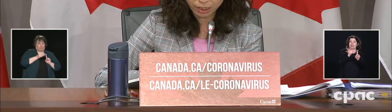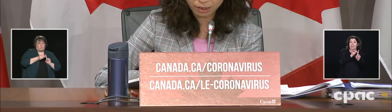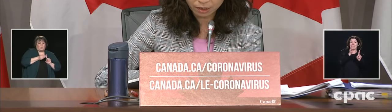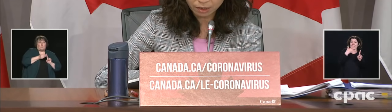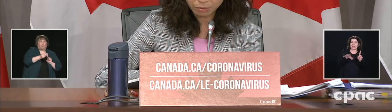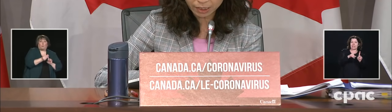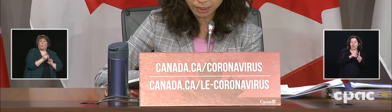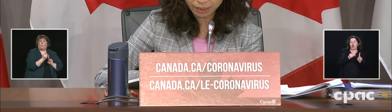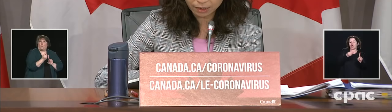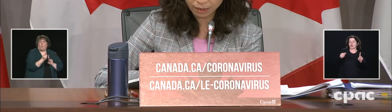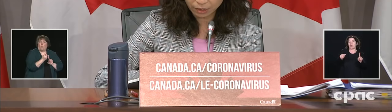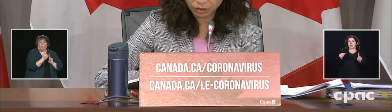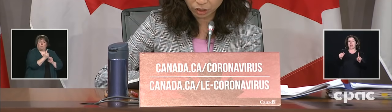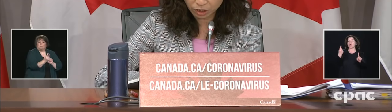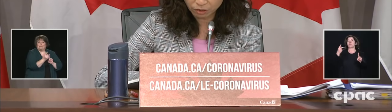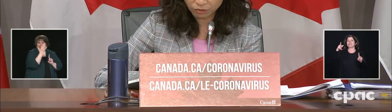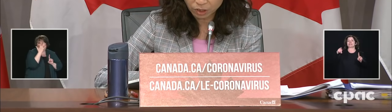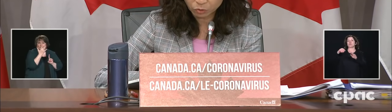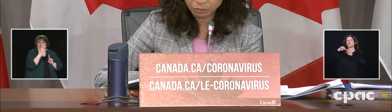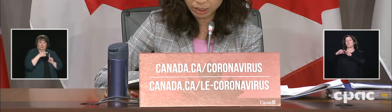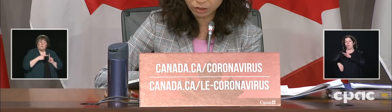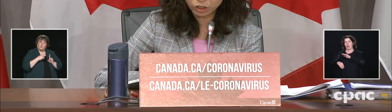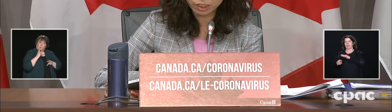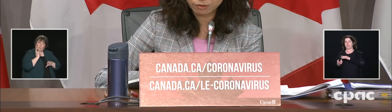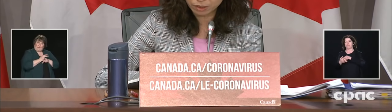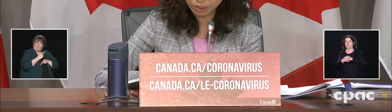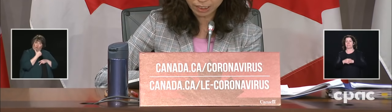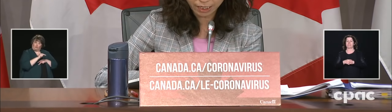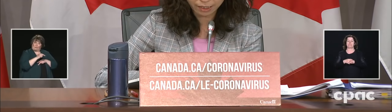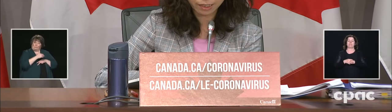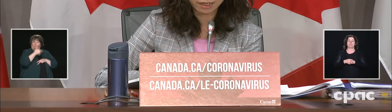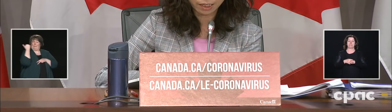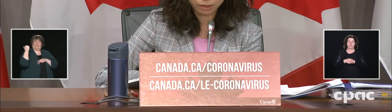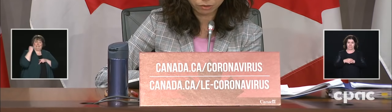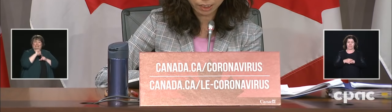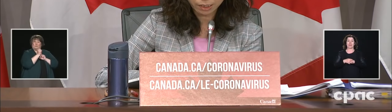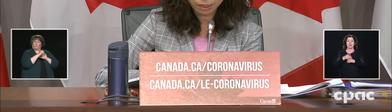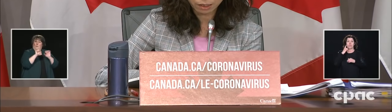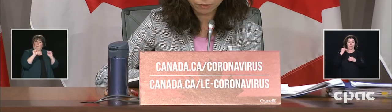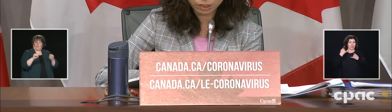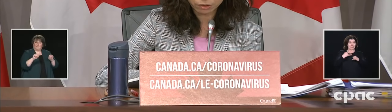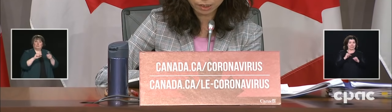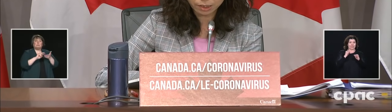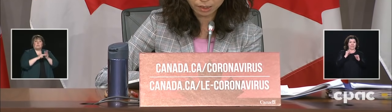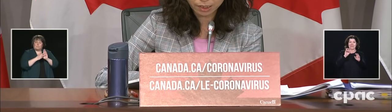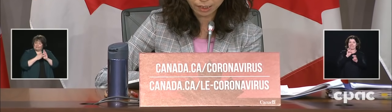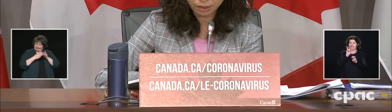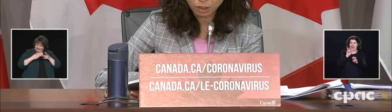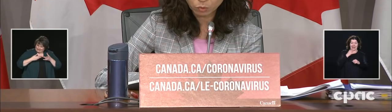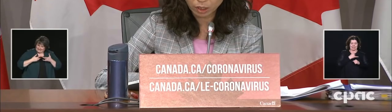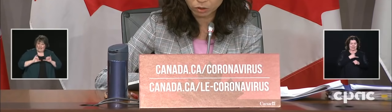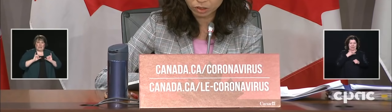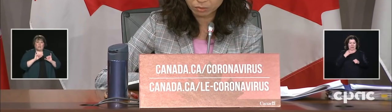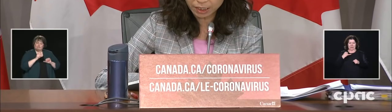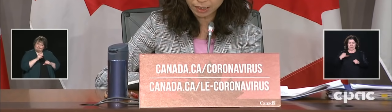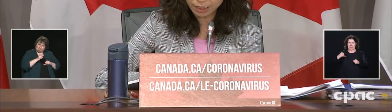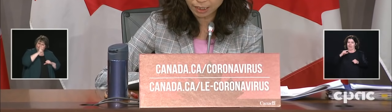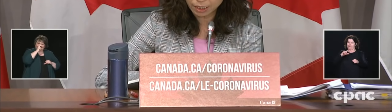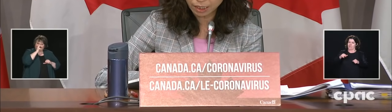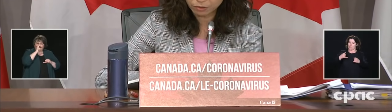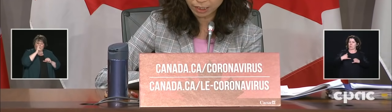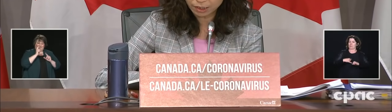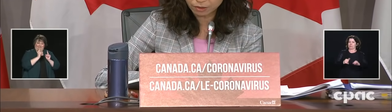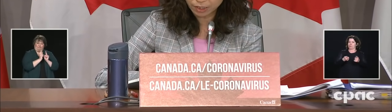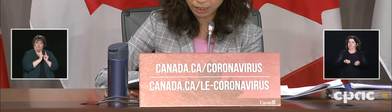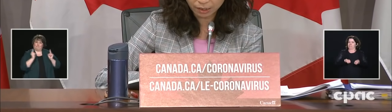this green, best case scenario curve, we must achieve and maintain a high degree of physical distancing while also maintaining